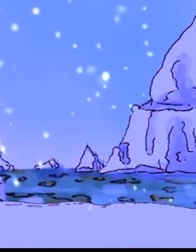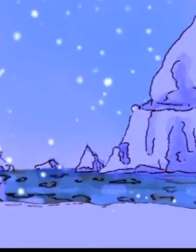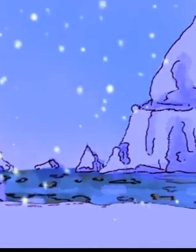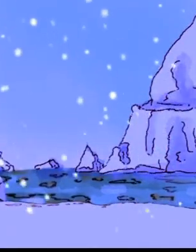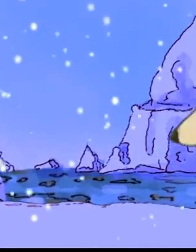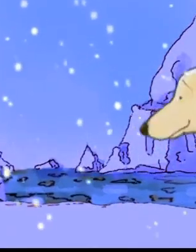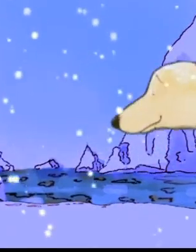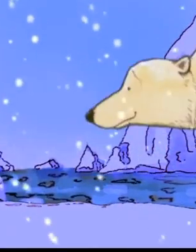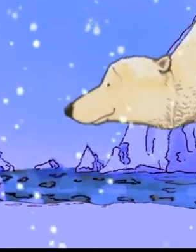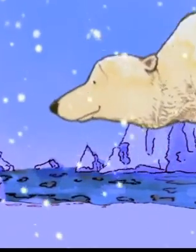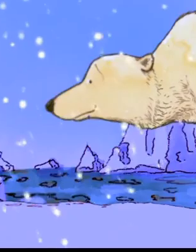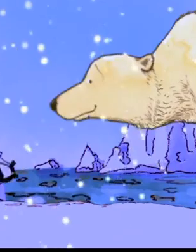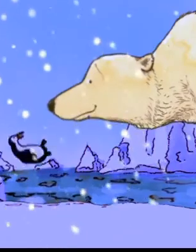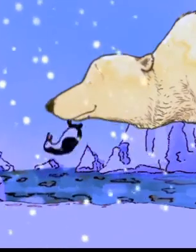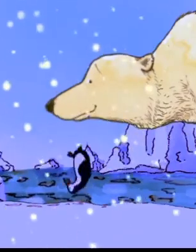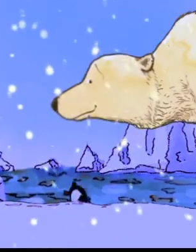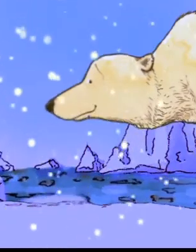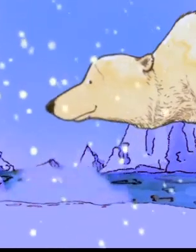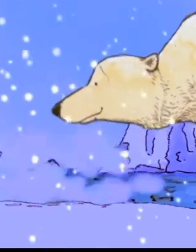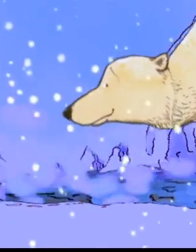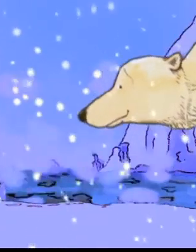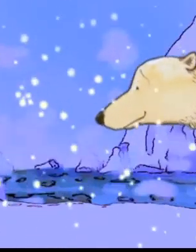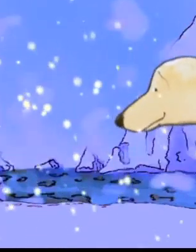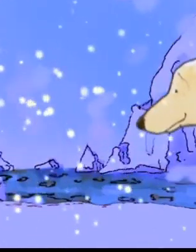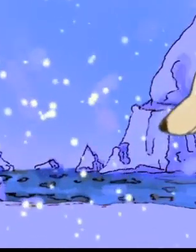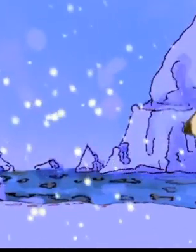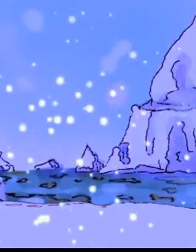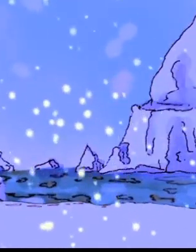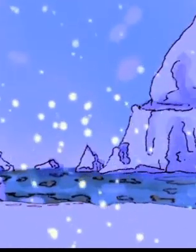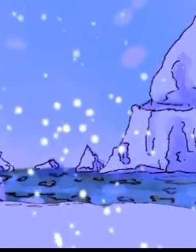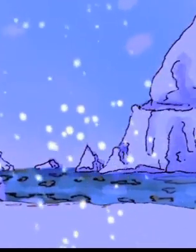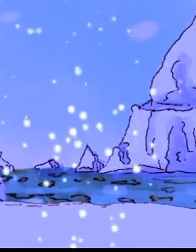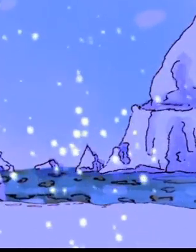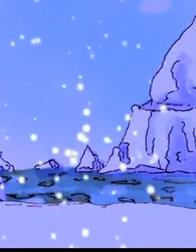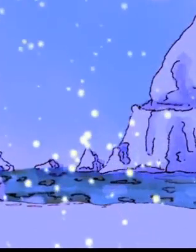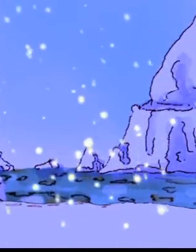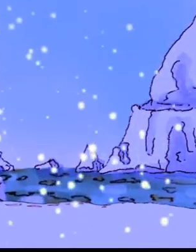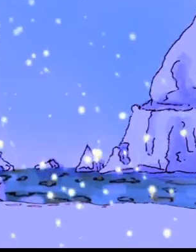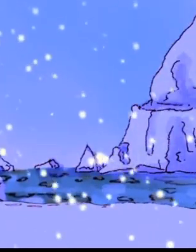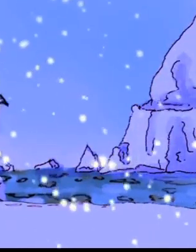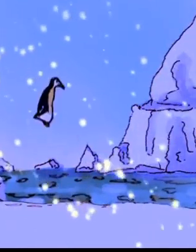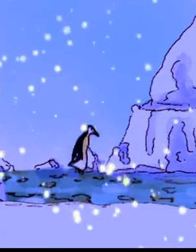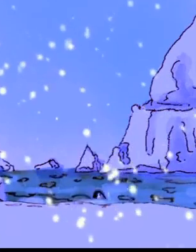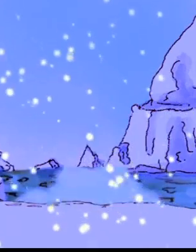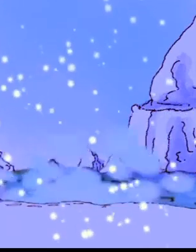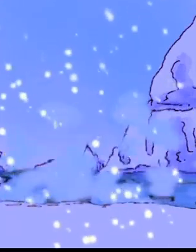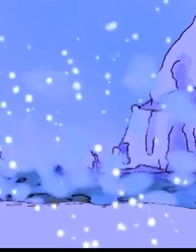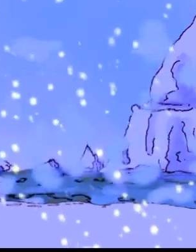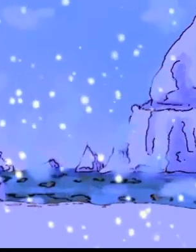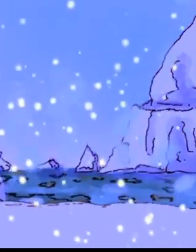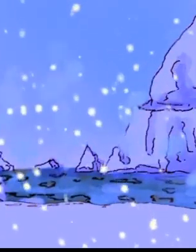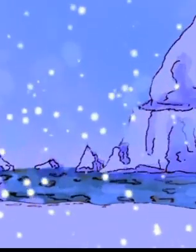And follow me on an expedition to find some rather shy polar bears.